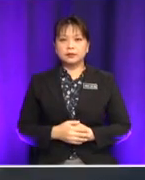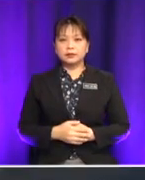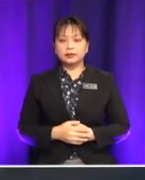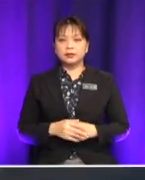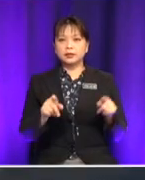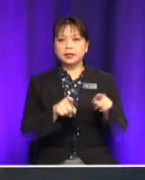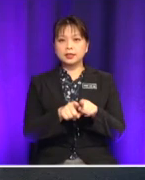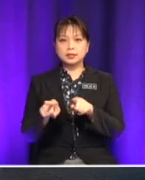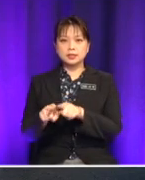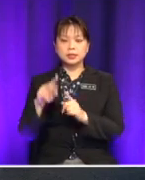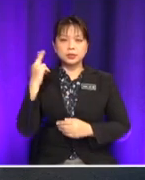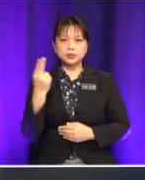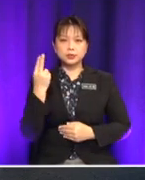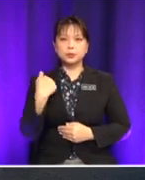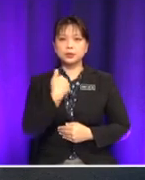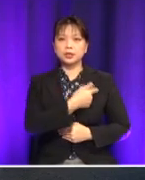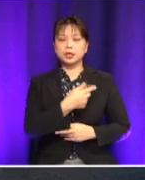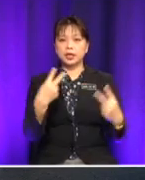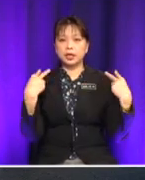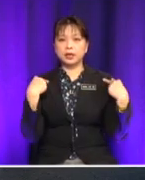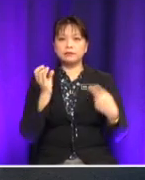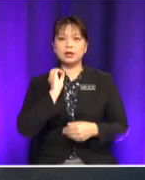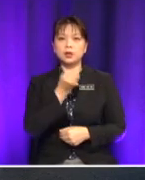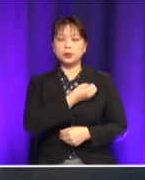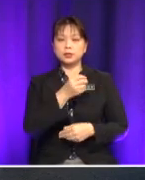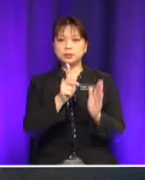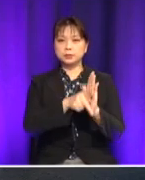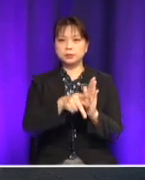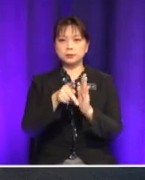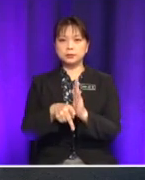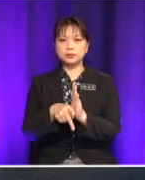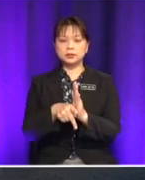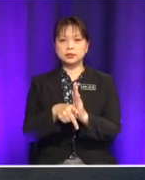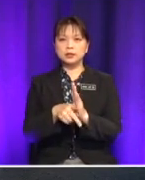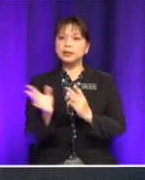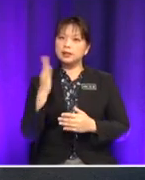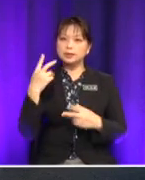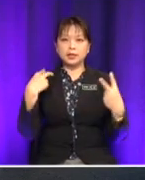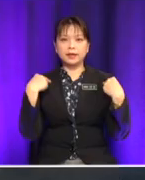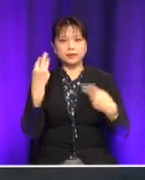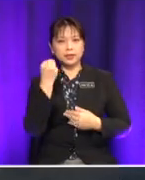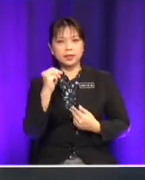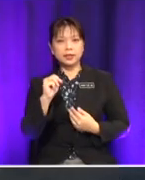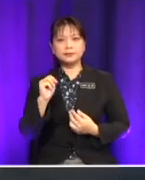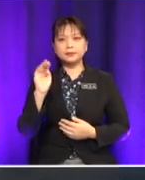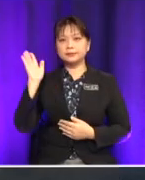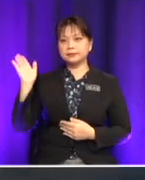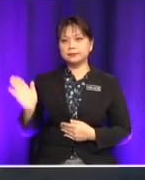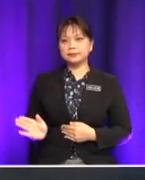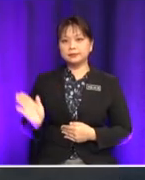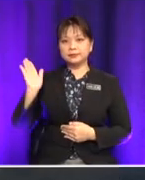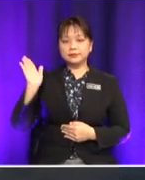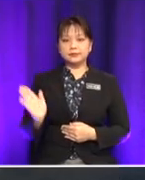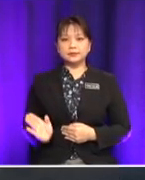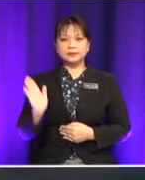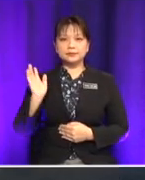our English class, we have our pupils together who we've been learning as well. Let's have them on the screen behind me. Hello,